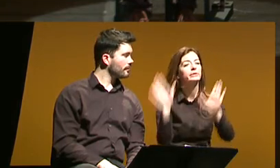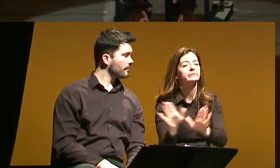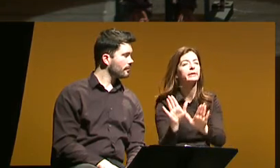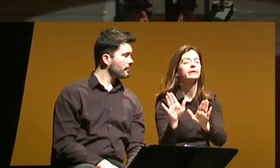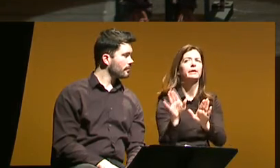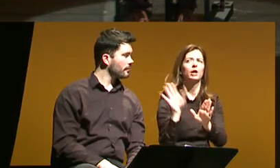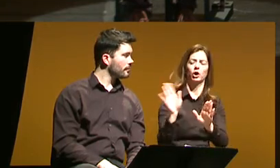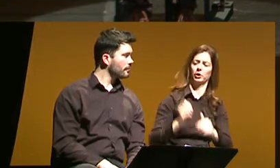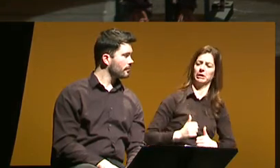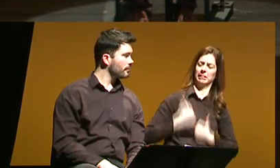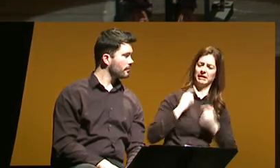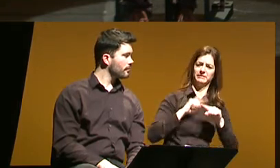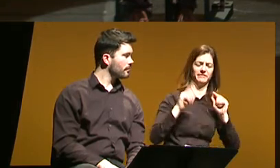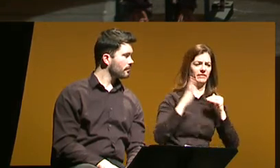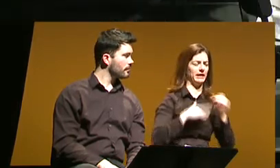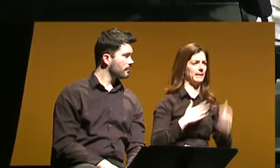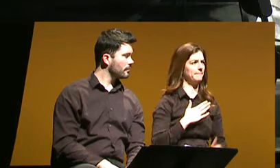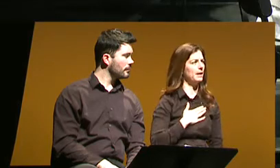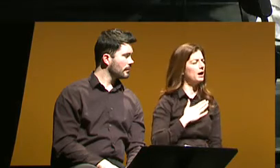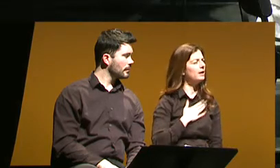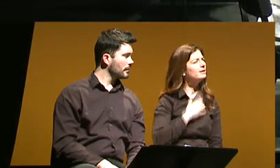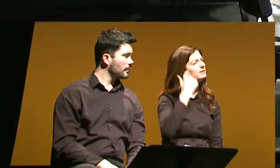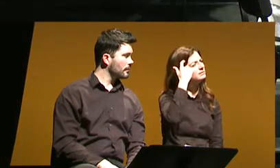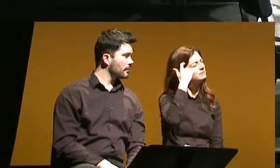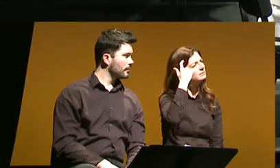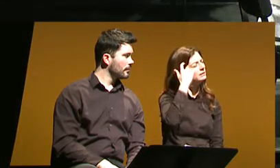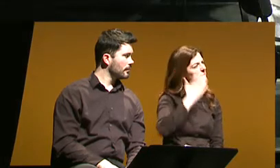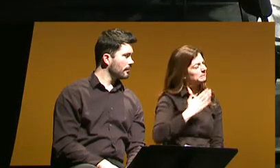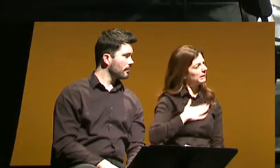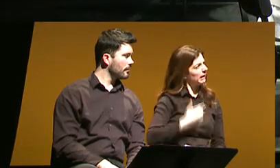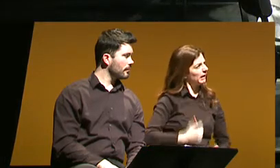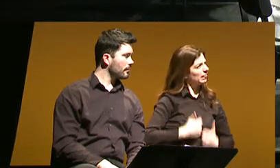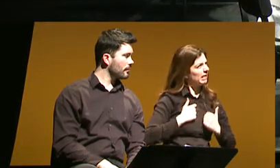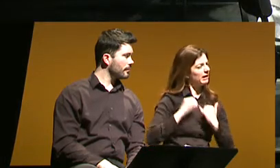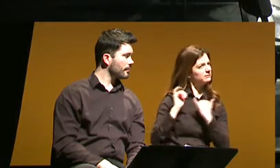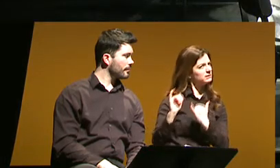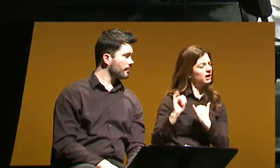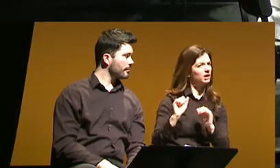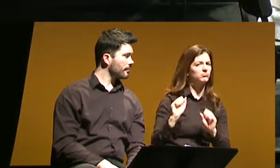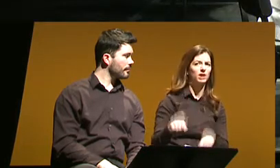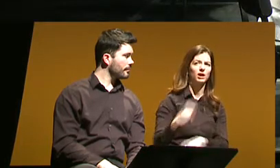than mine, I think. I wonder if my life could be more like that.